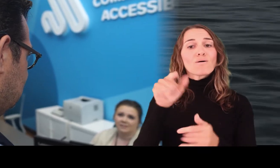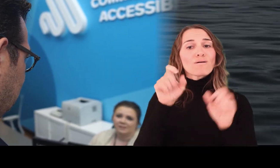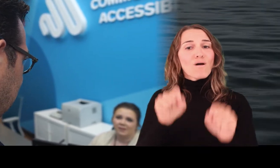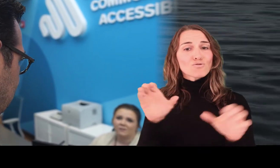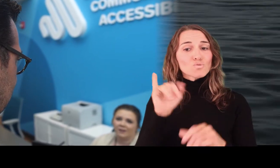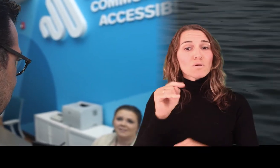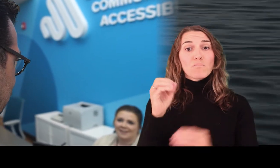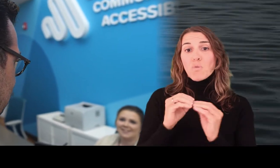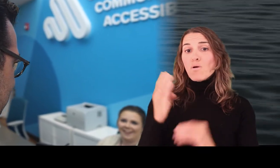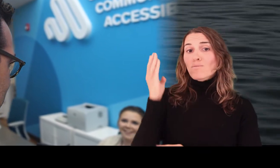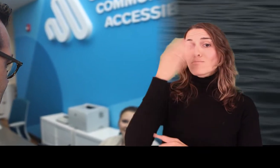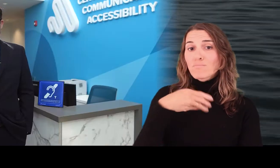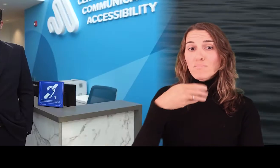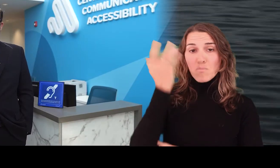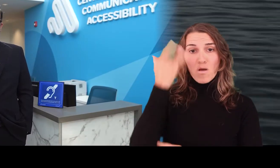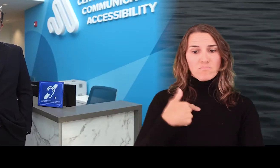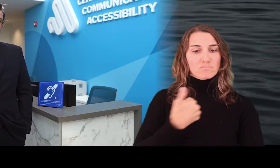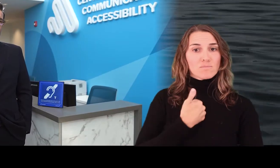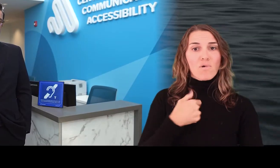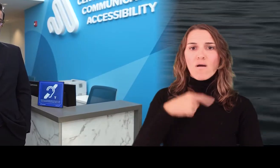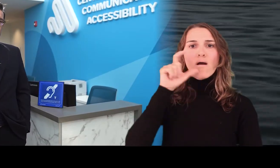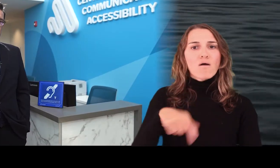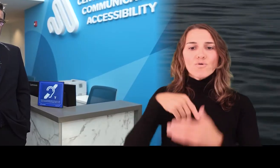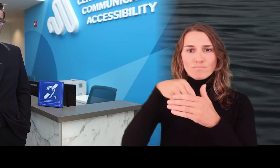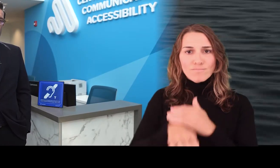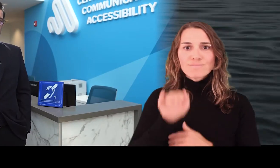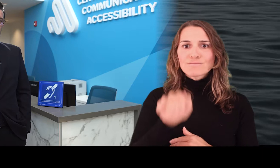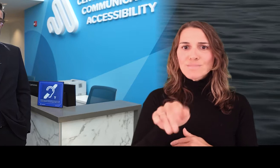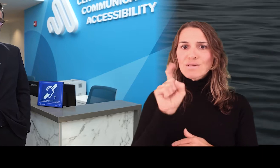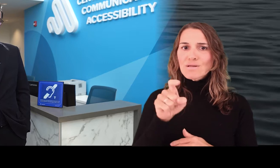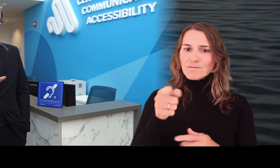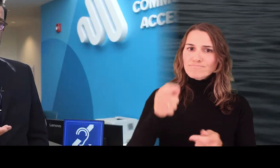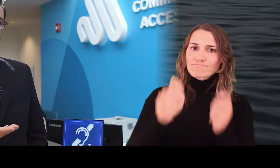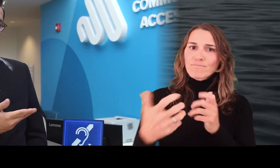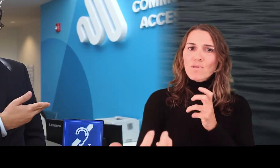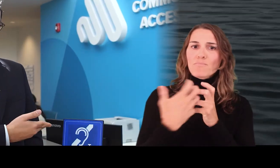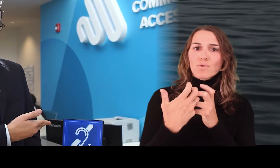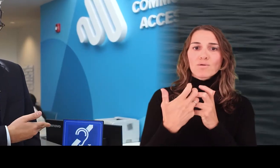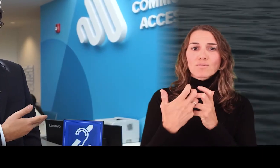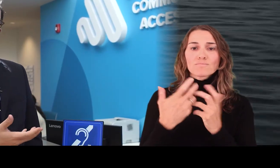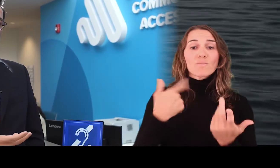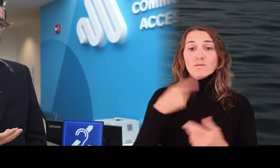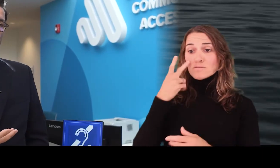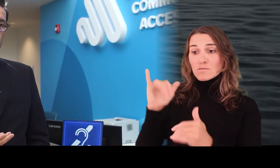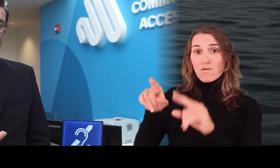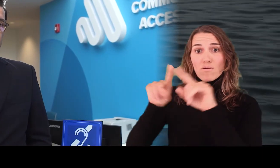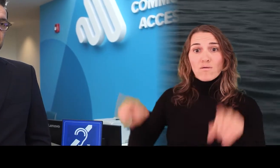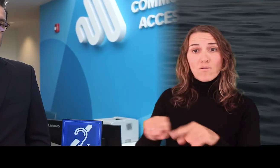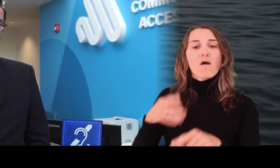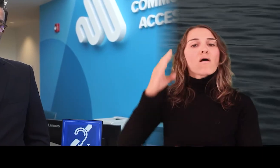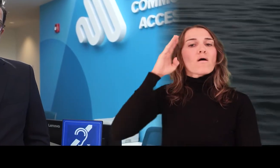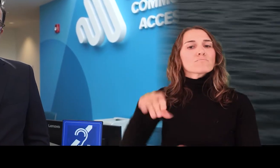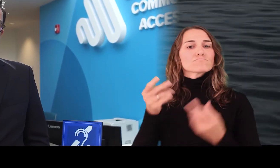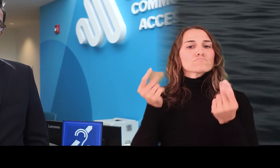so in a discreet way. Myself, I don't need to ask for any type of accommodation. I can come in, I see the panel, and I know automatically